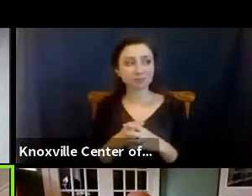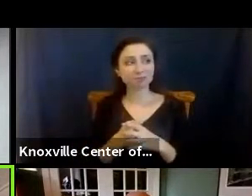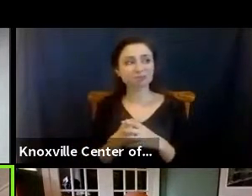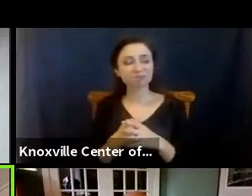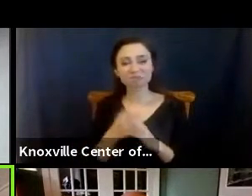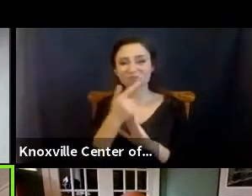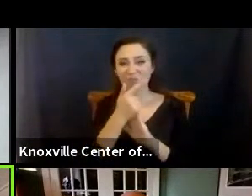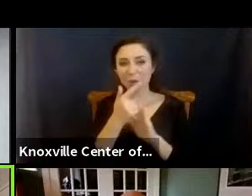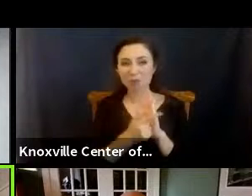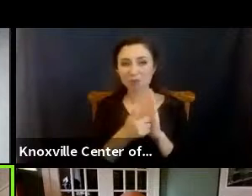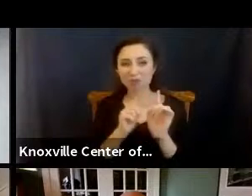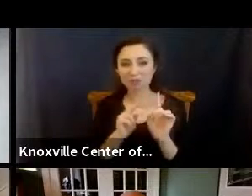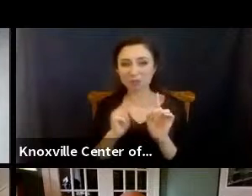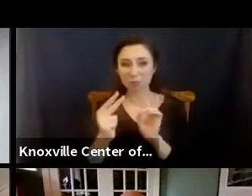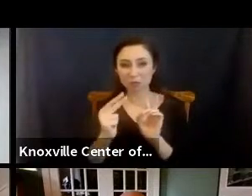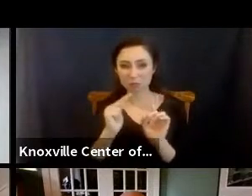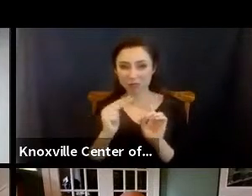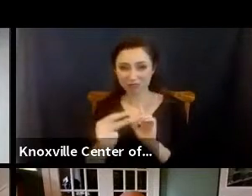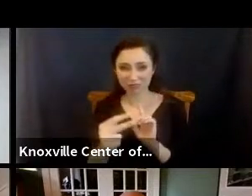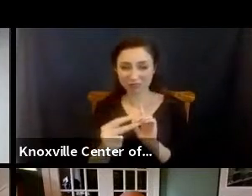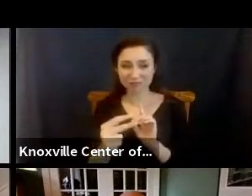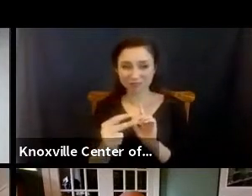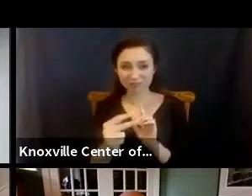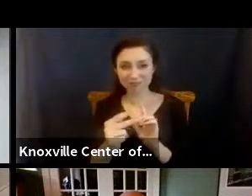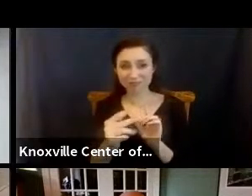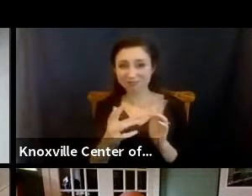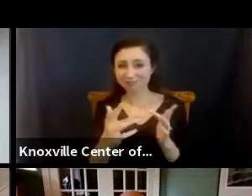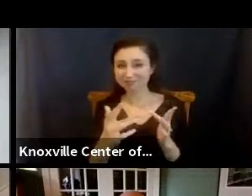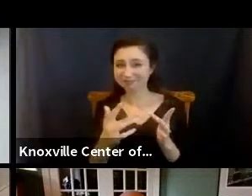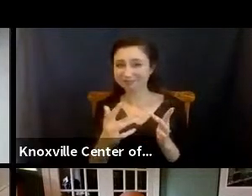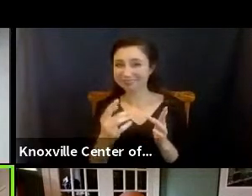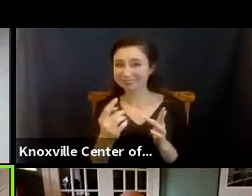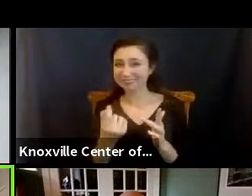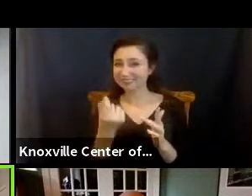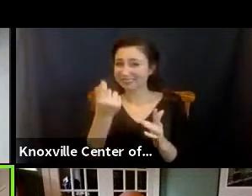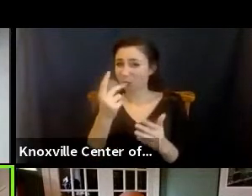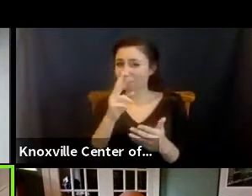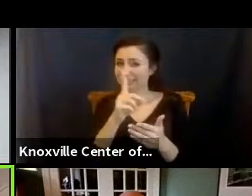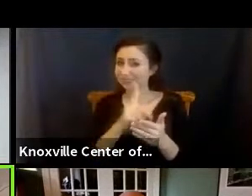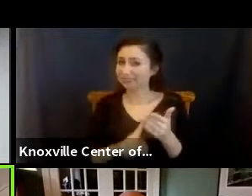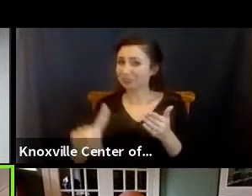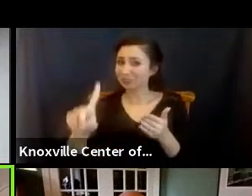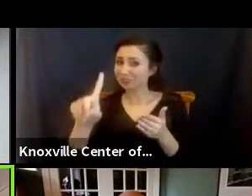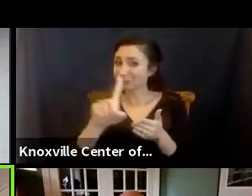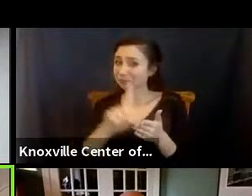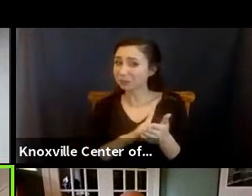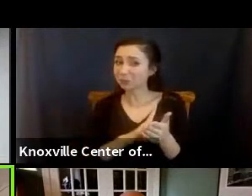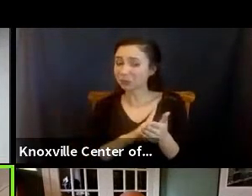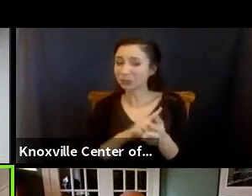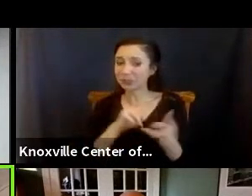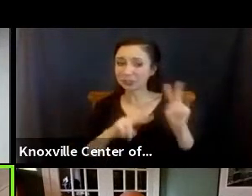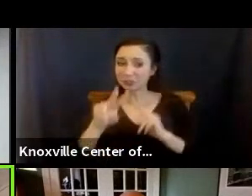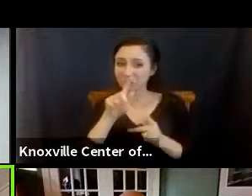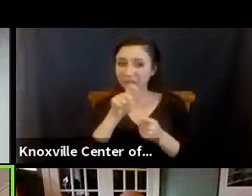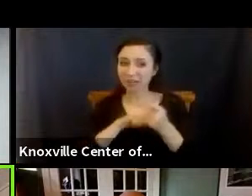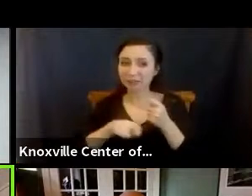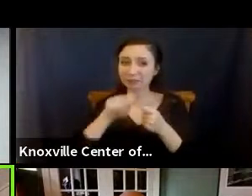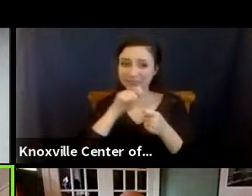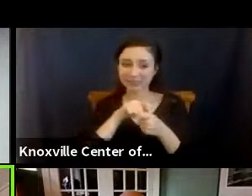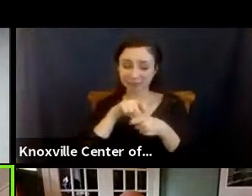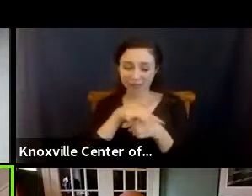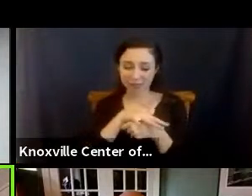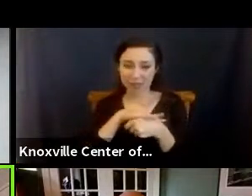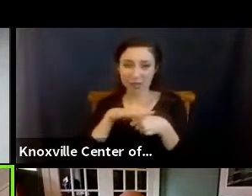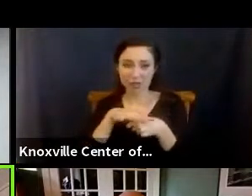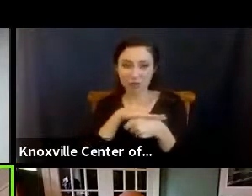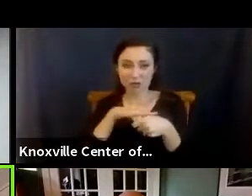standpoint, probably to be considered somewhat discriminatory to look at a tight geographical area and not